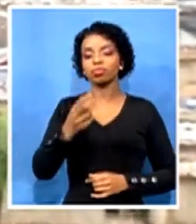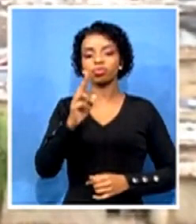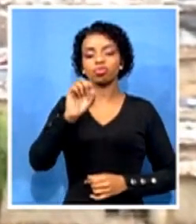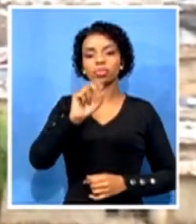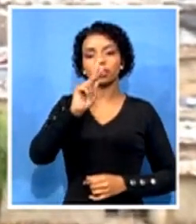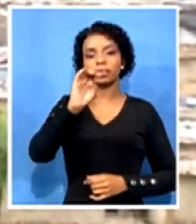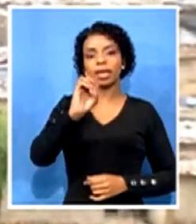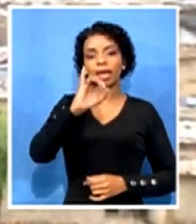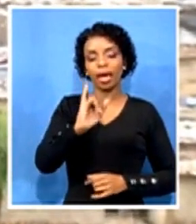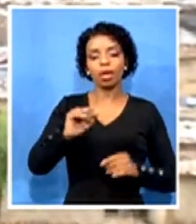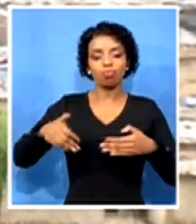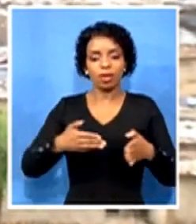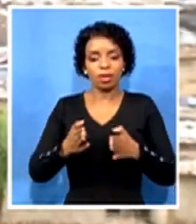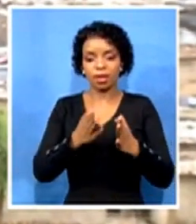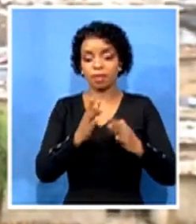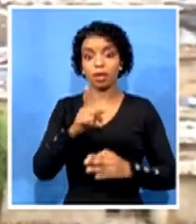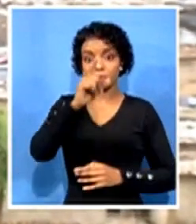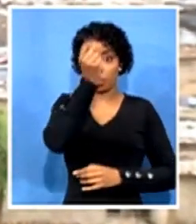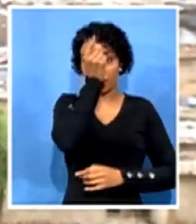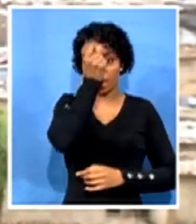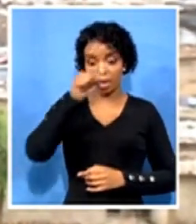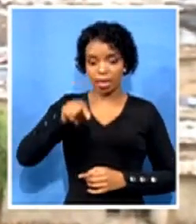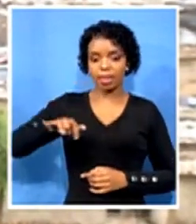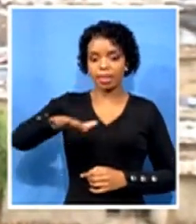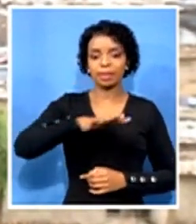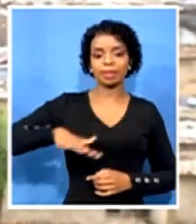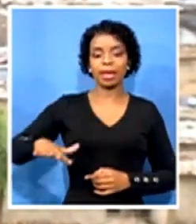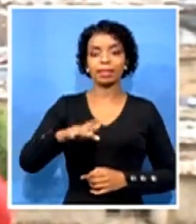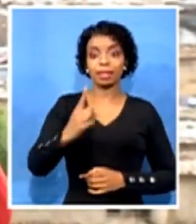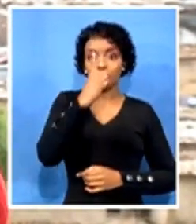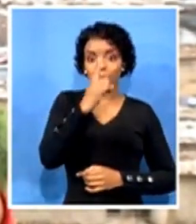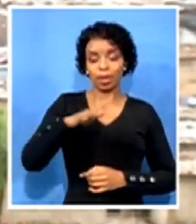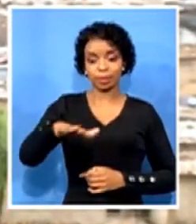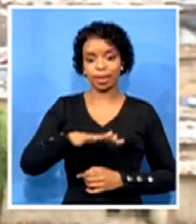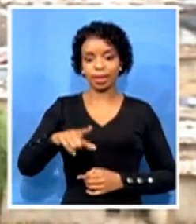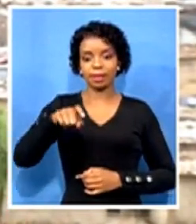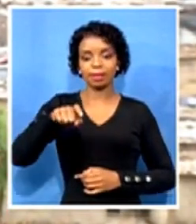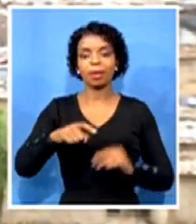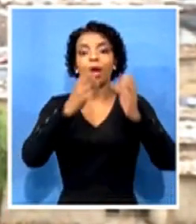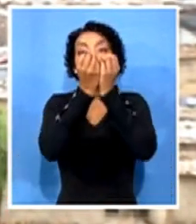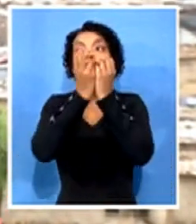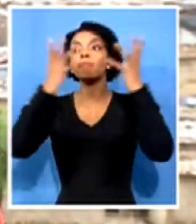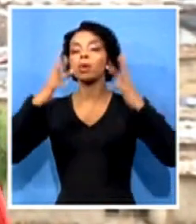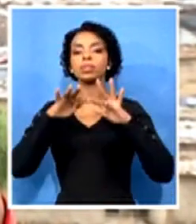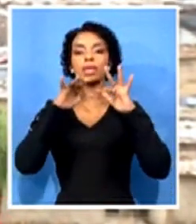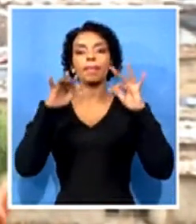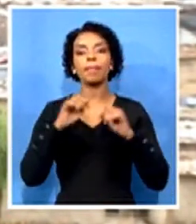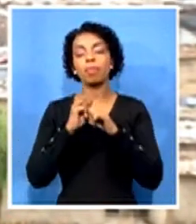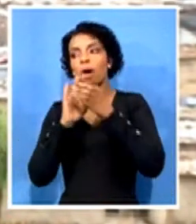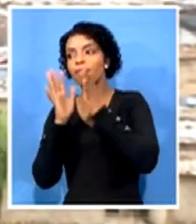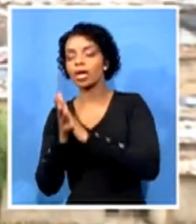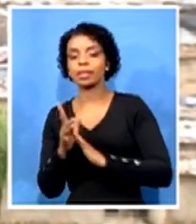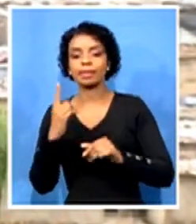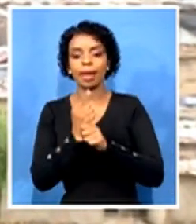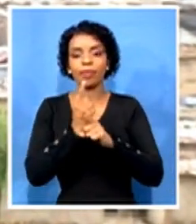area is one of the areas that are the most affected every time it becomes the rainy